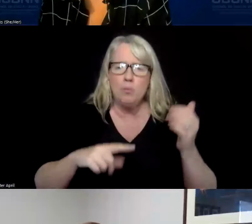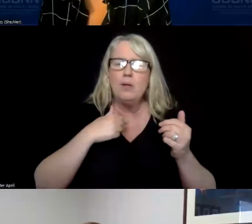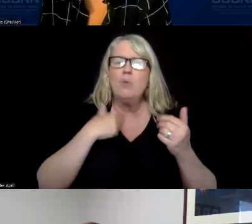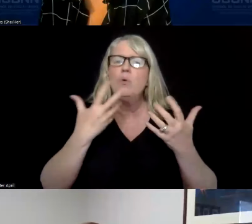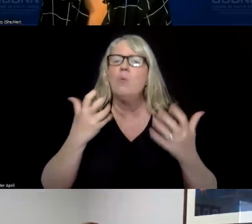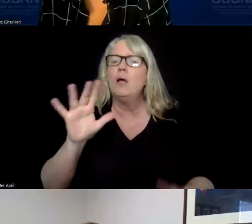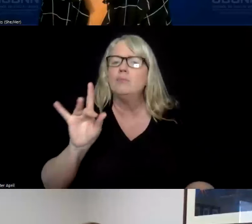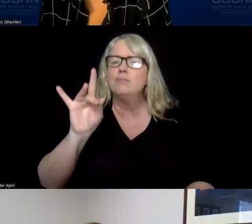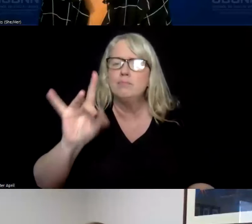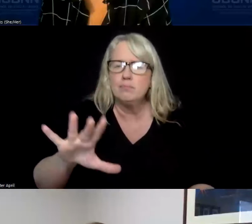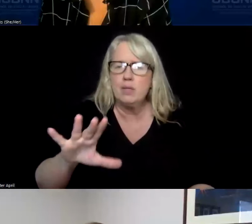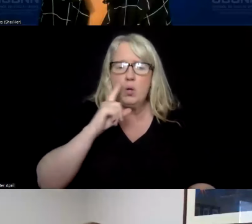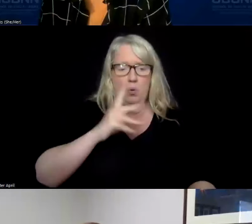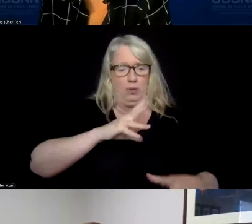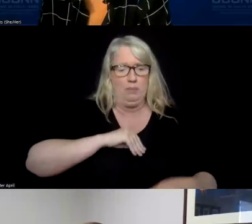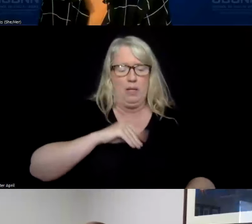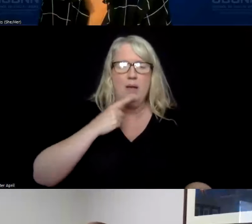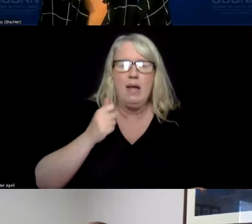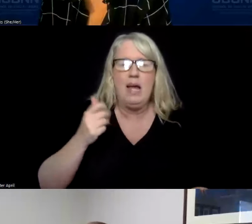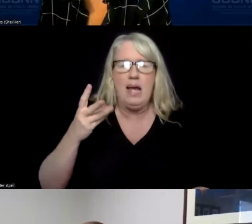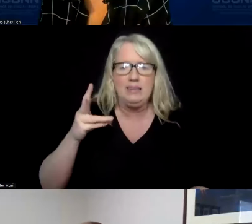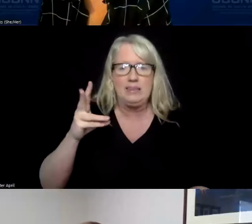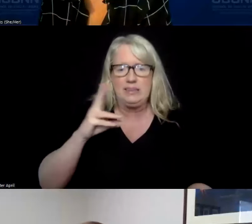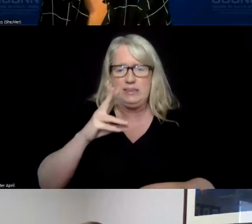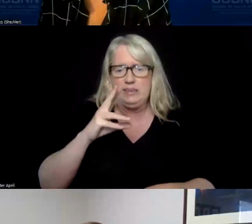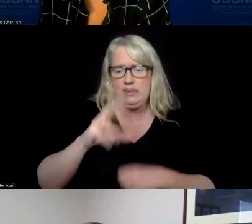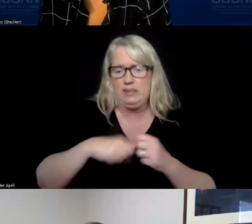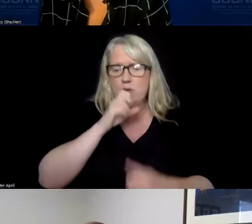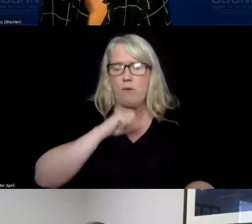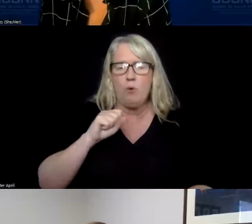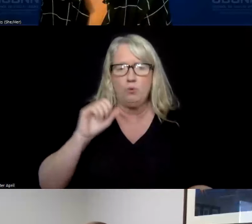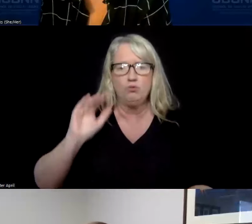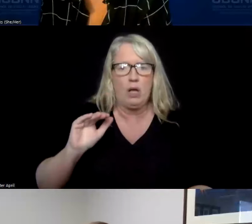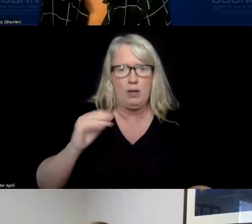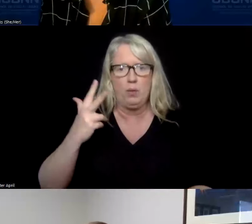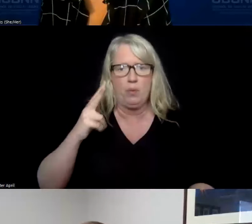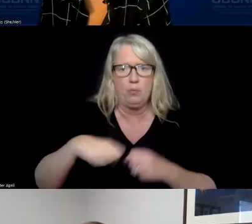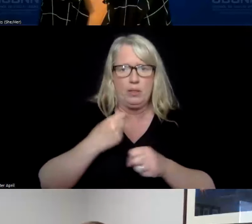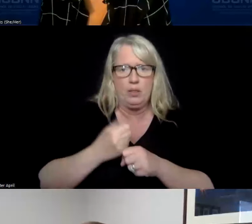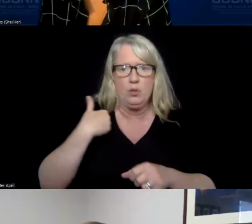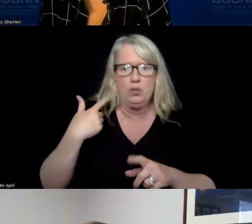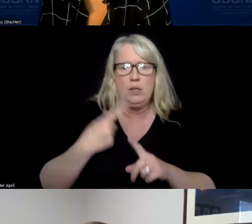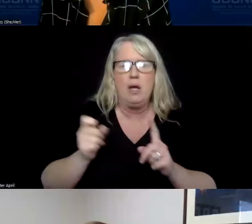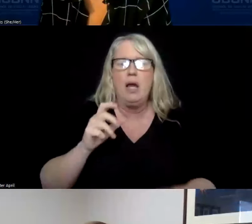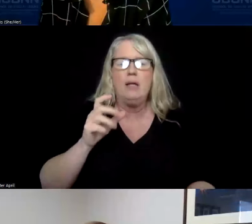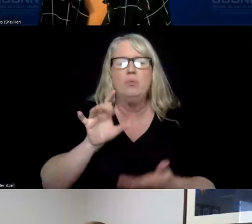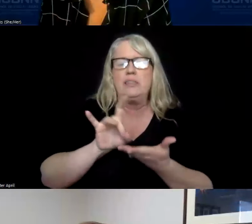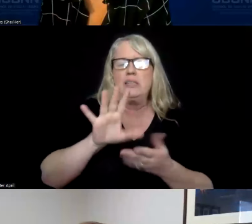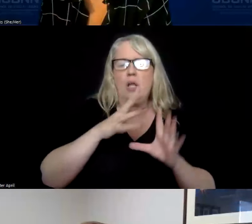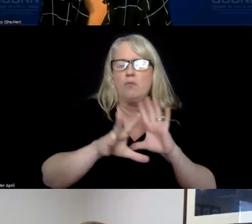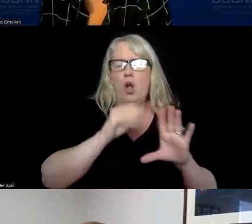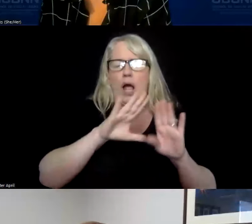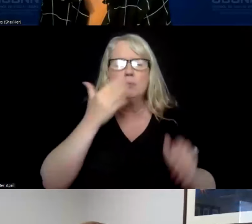this. We took in a 16-year-old child 3 years ago who came out as non-binary, was kicked out of their house by their